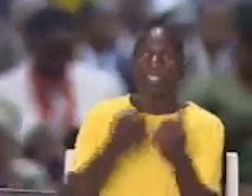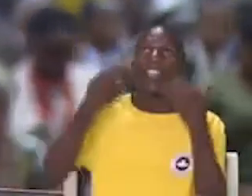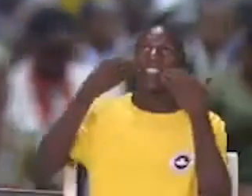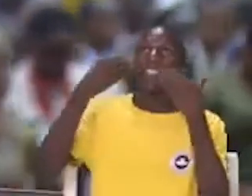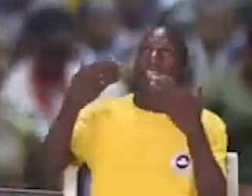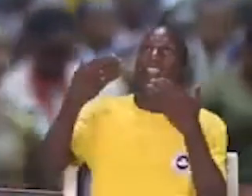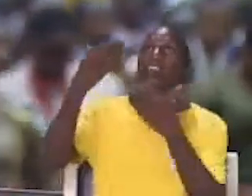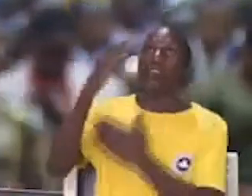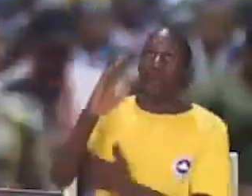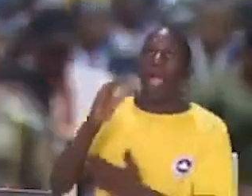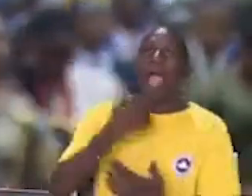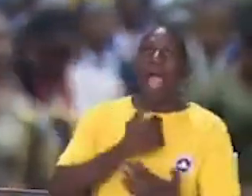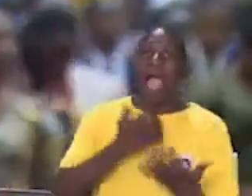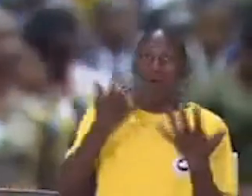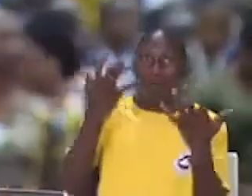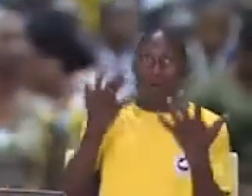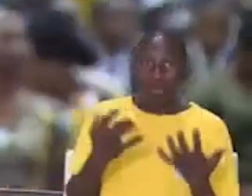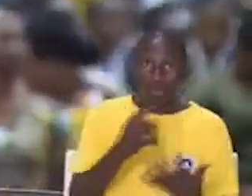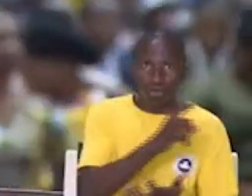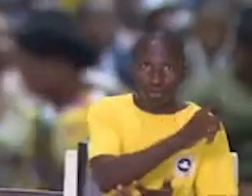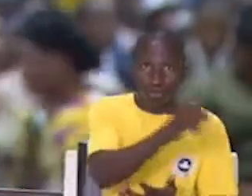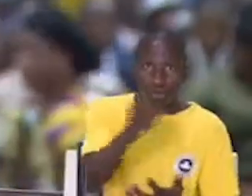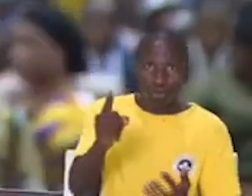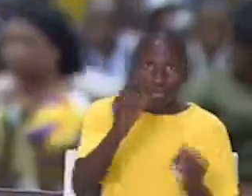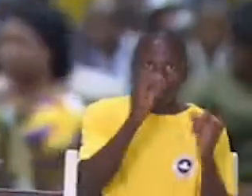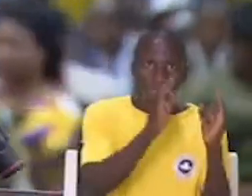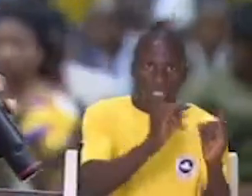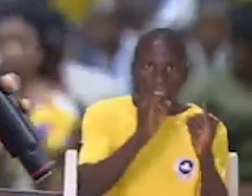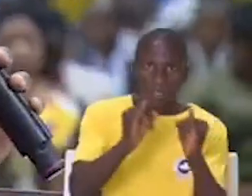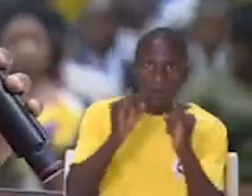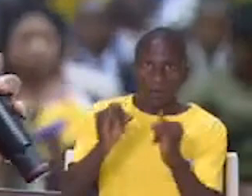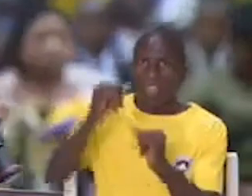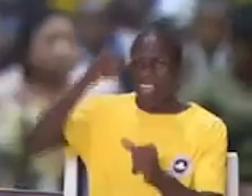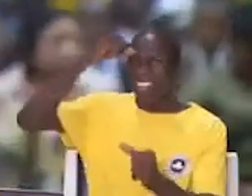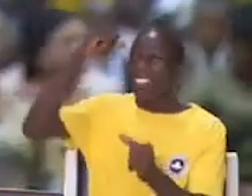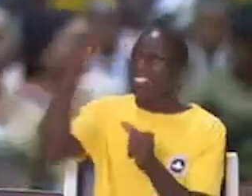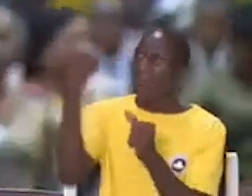I want us to individually remember in